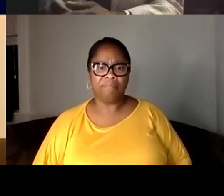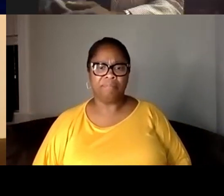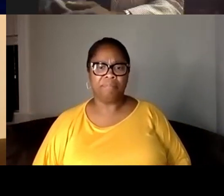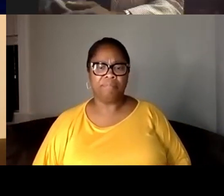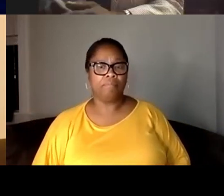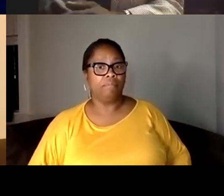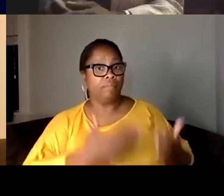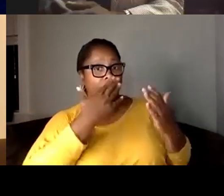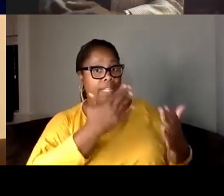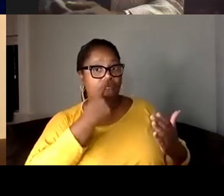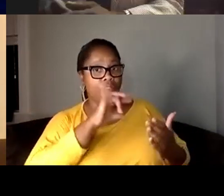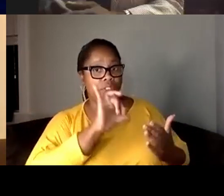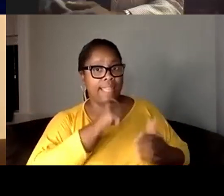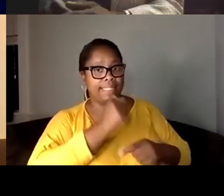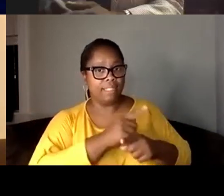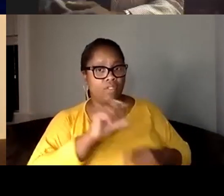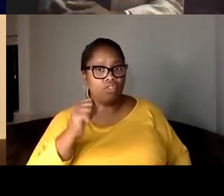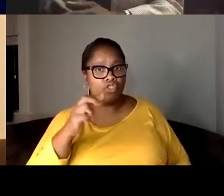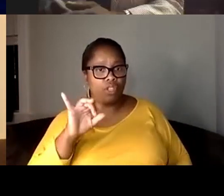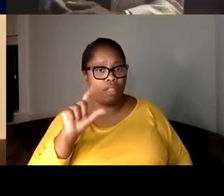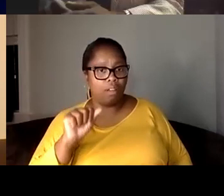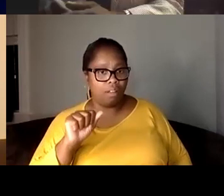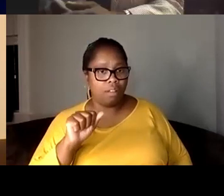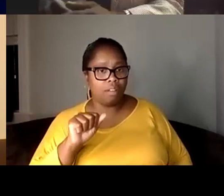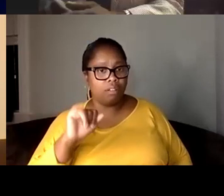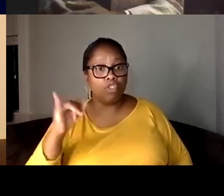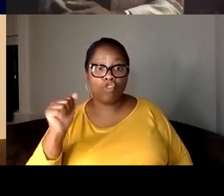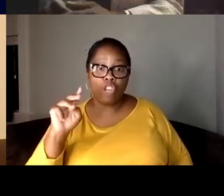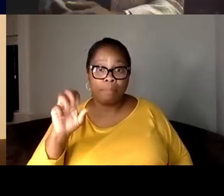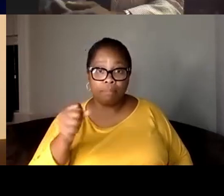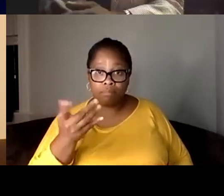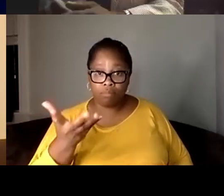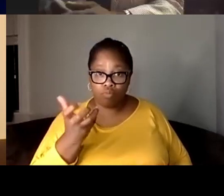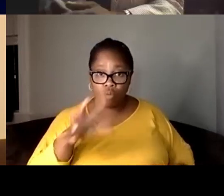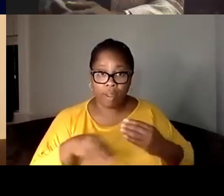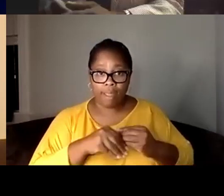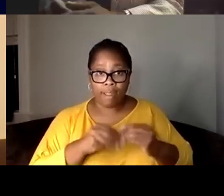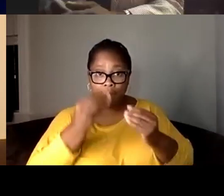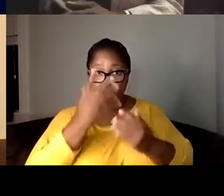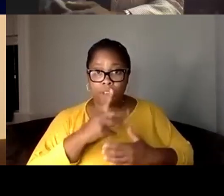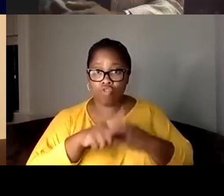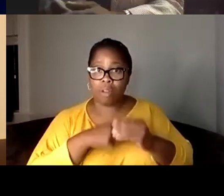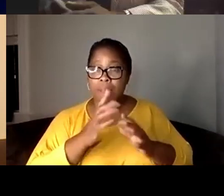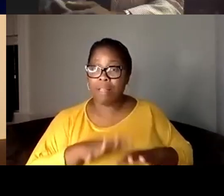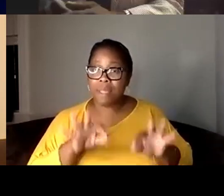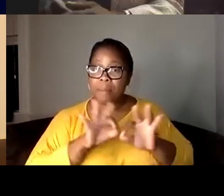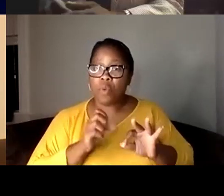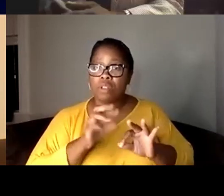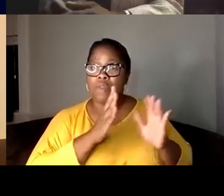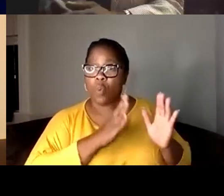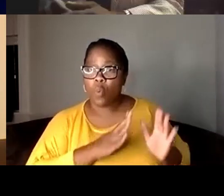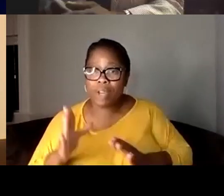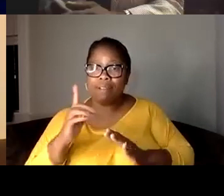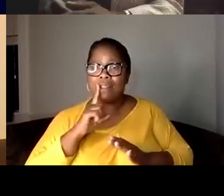Thank you for that, Sister Sheila. James, is there anything you'd like to add around the importance of organizing for